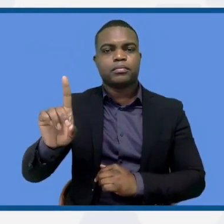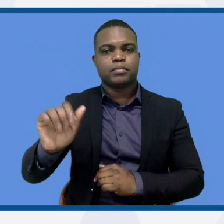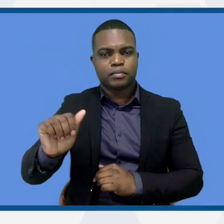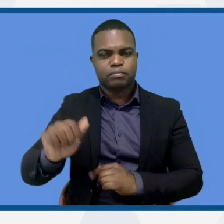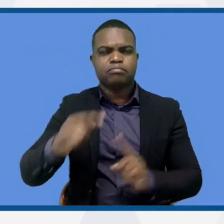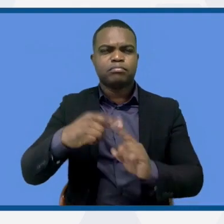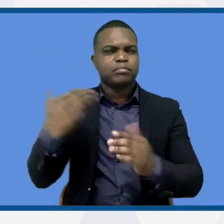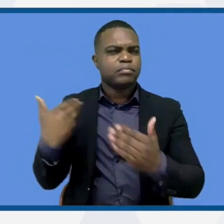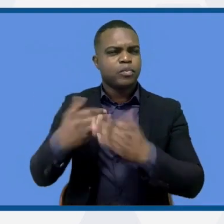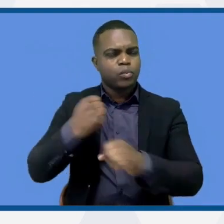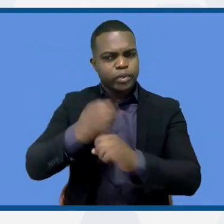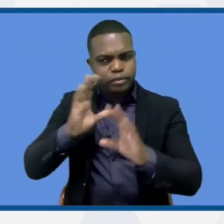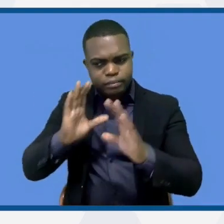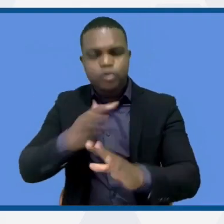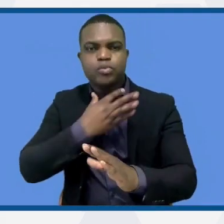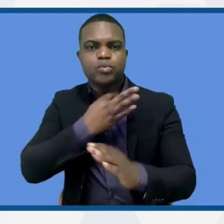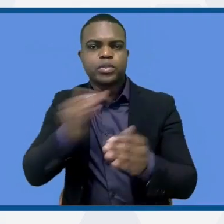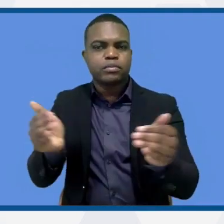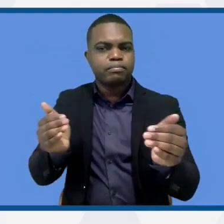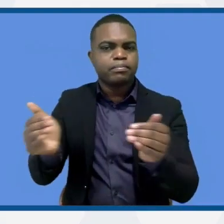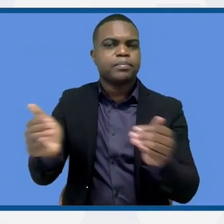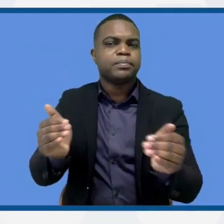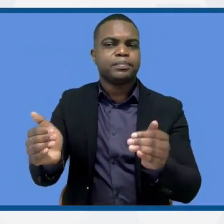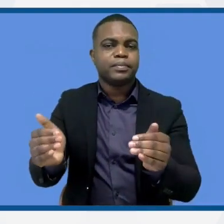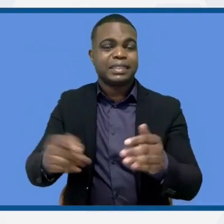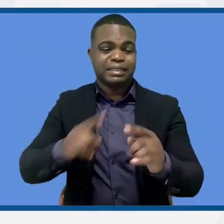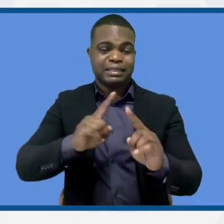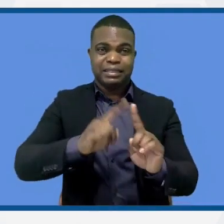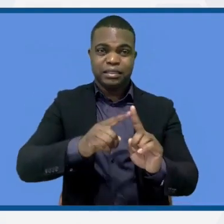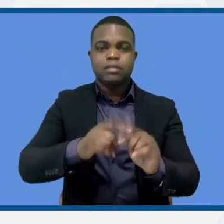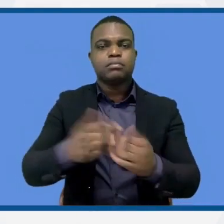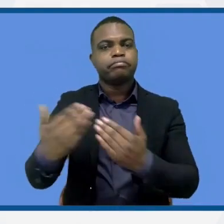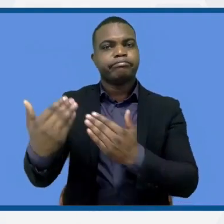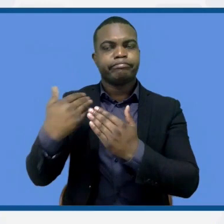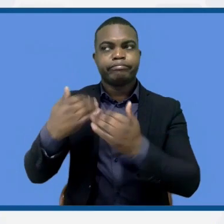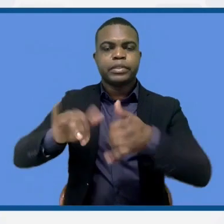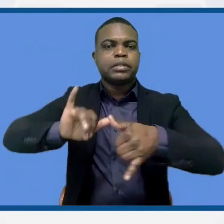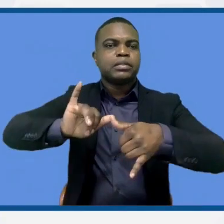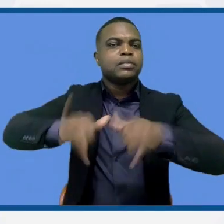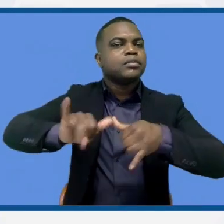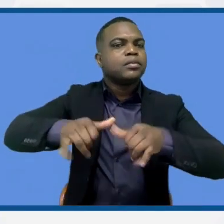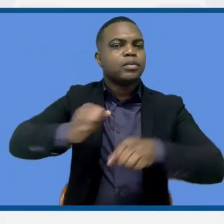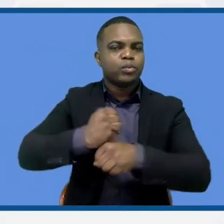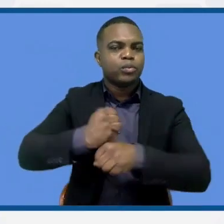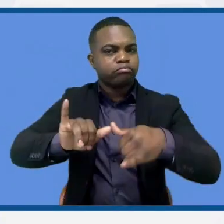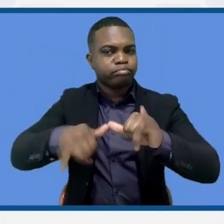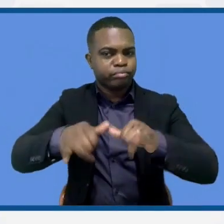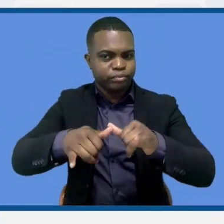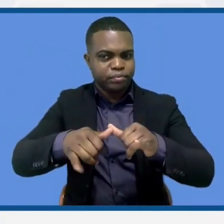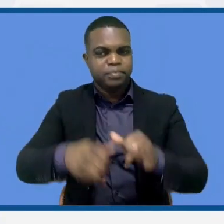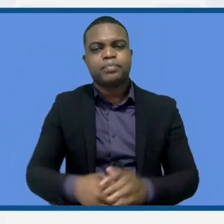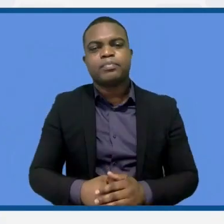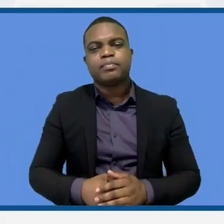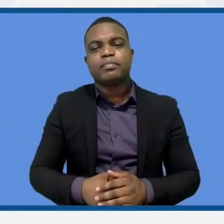and climate change adaptation at the Institute of Environment Studies at the National University of Colombia. He is also a founder